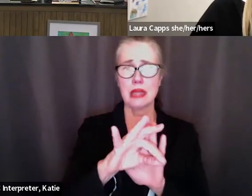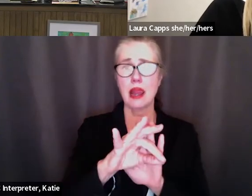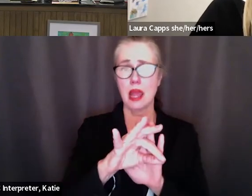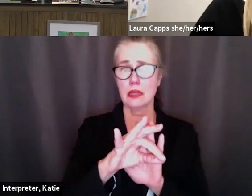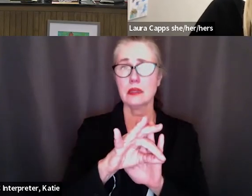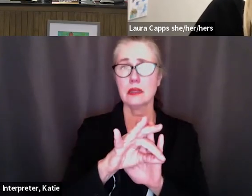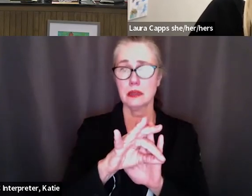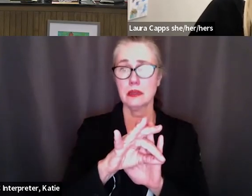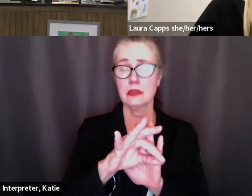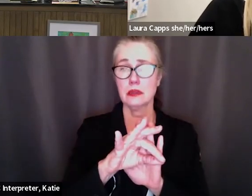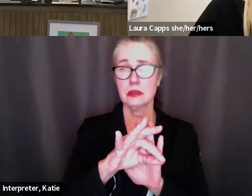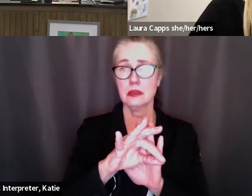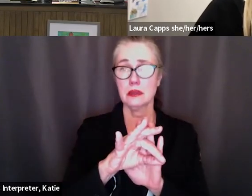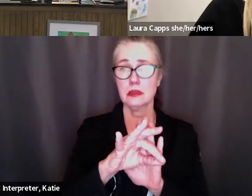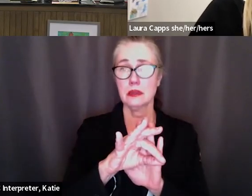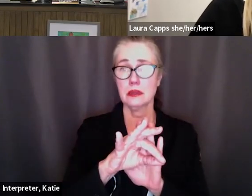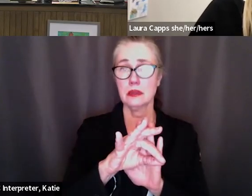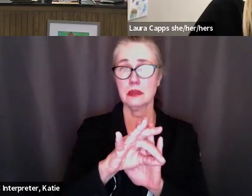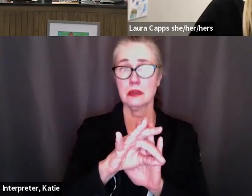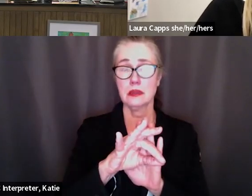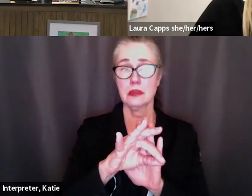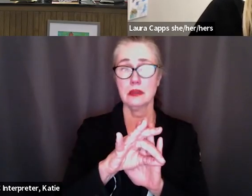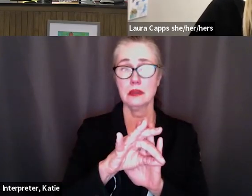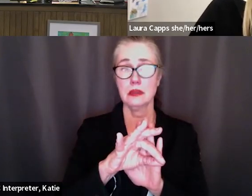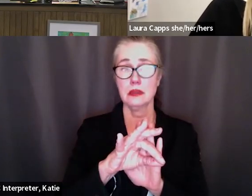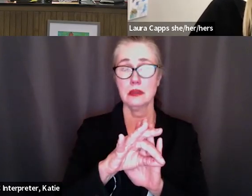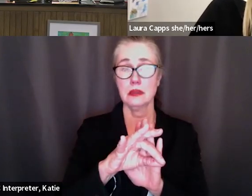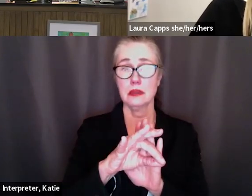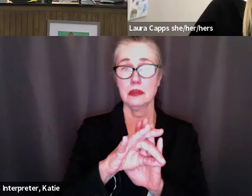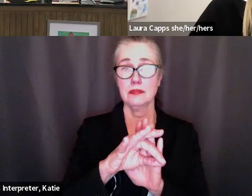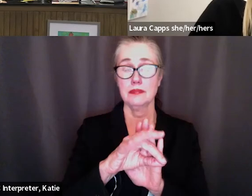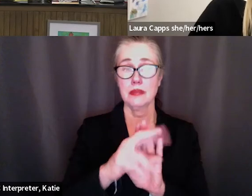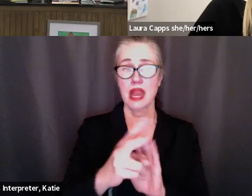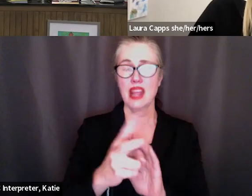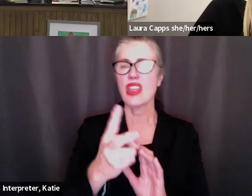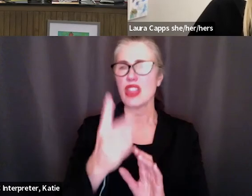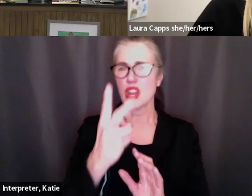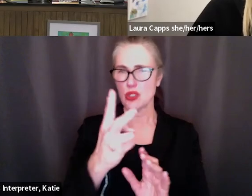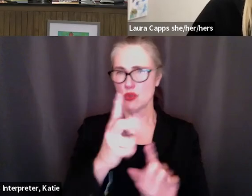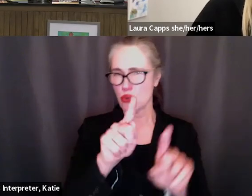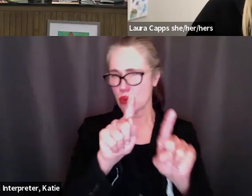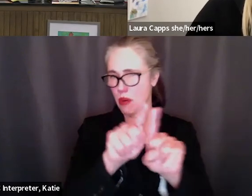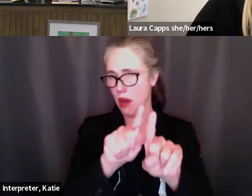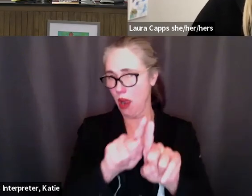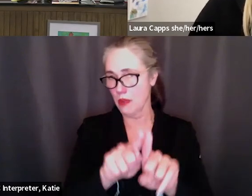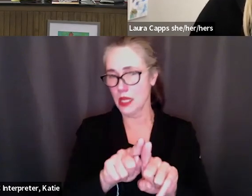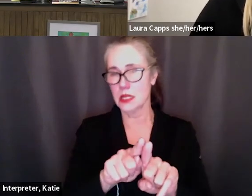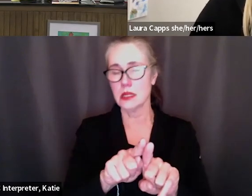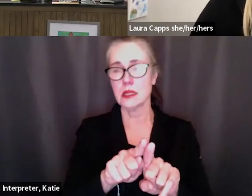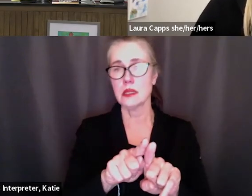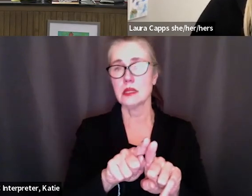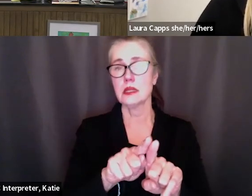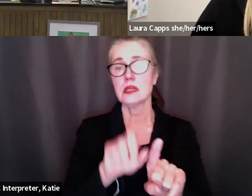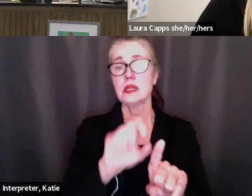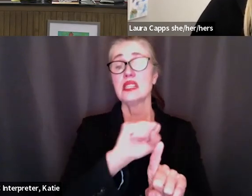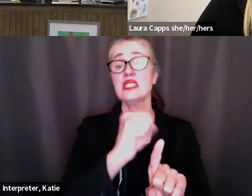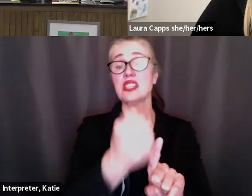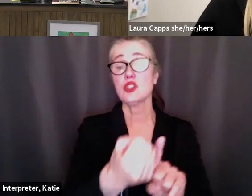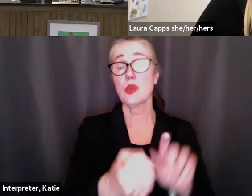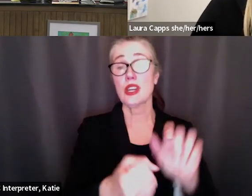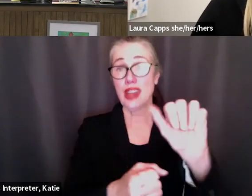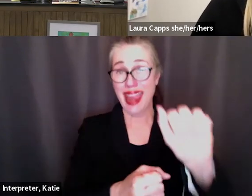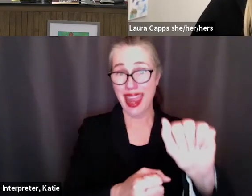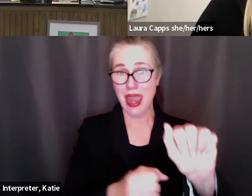yes there's two um that are common so far it's scenario a and scenario five